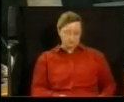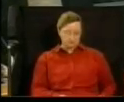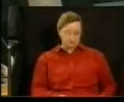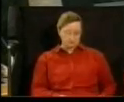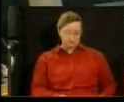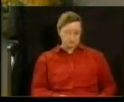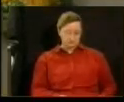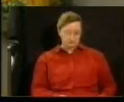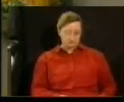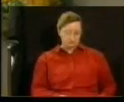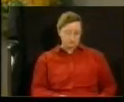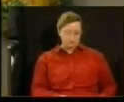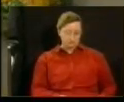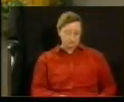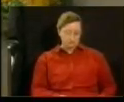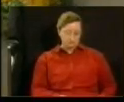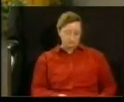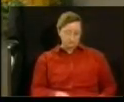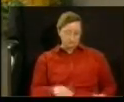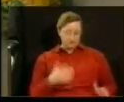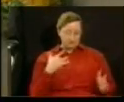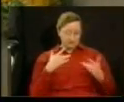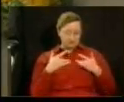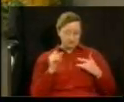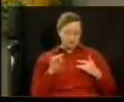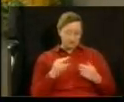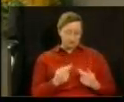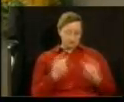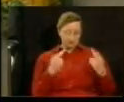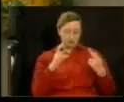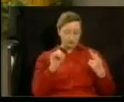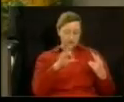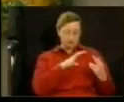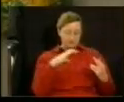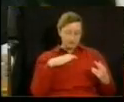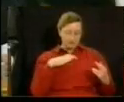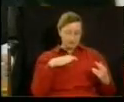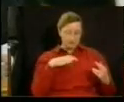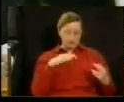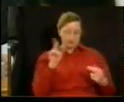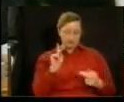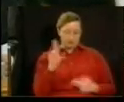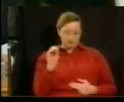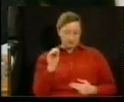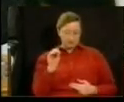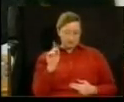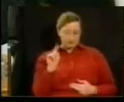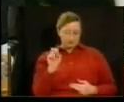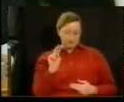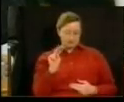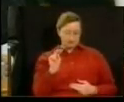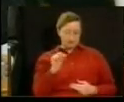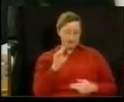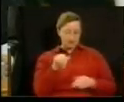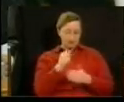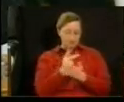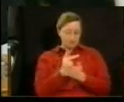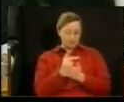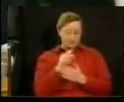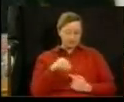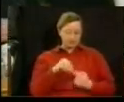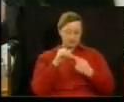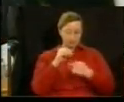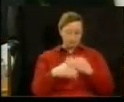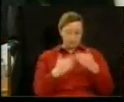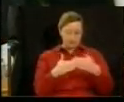906 is consideration of a resolution of the Commission of Knox County, Tennessee, approving a special procedure by which